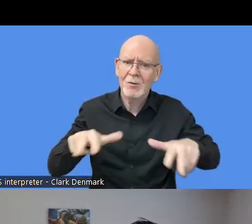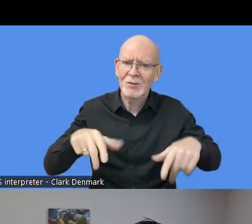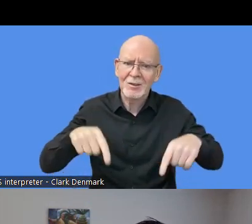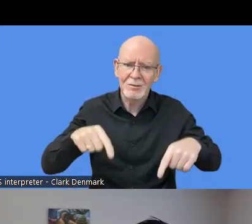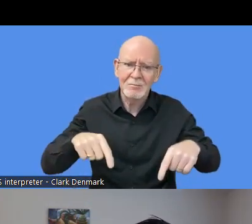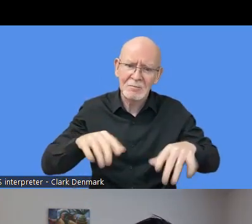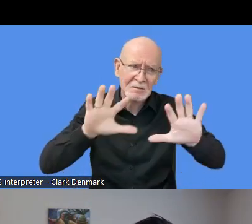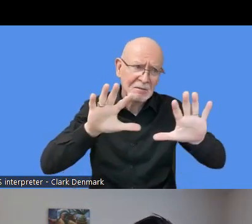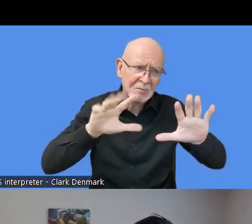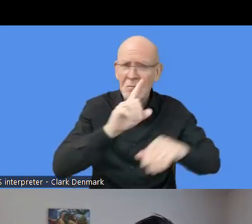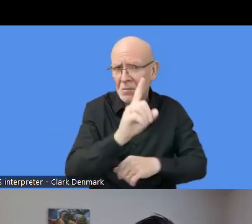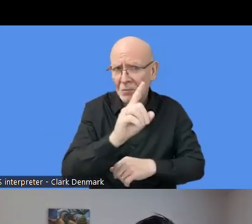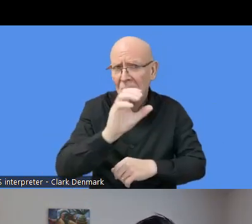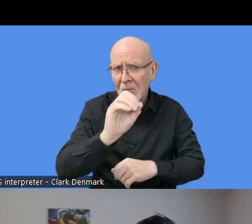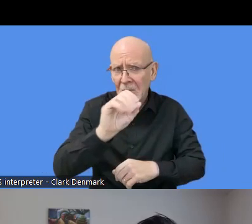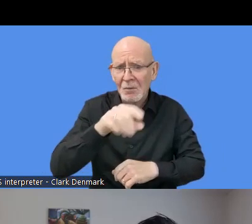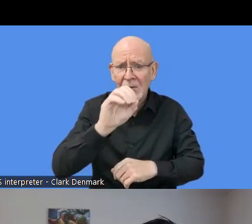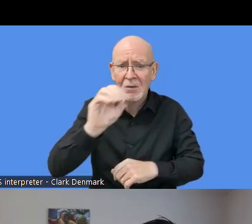different countries.